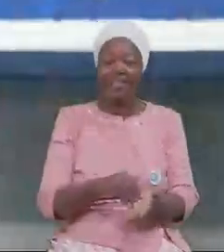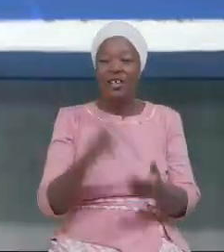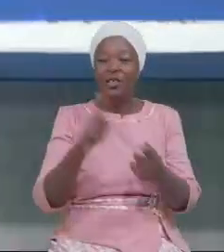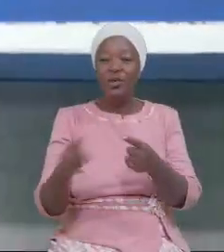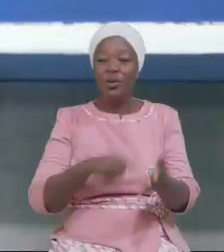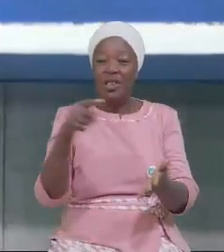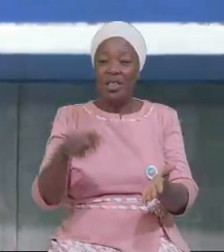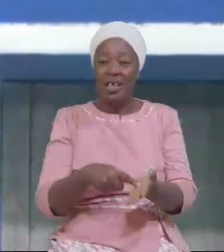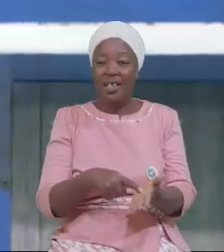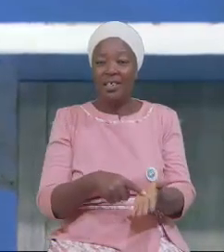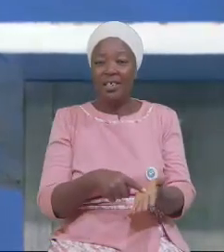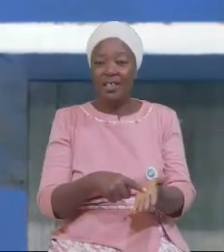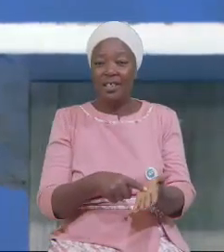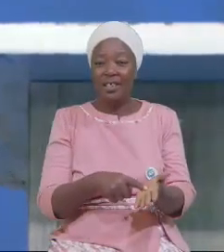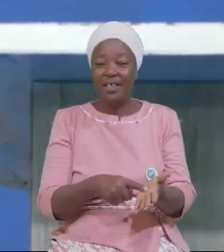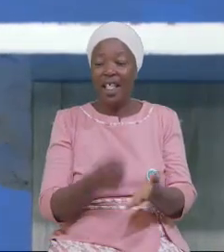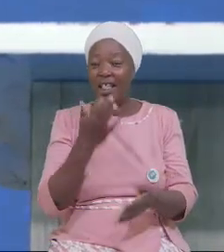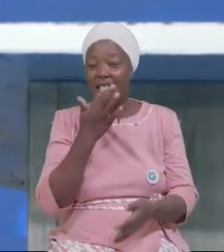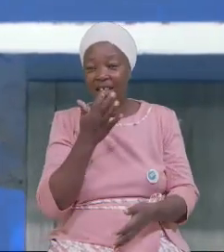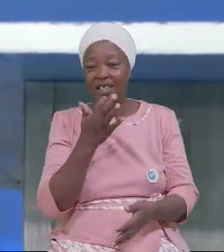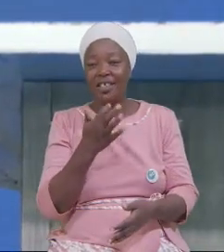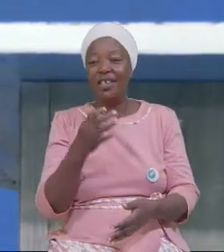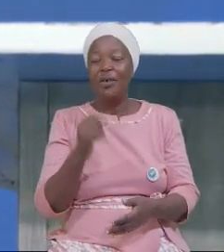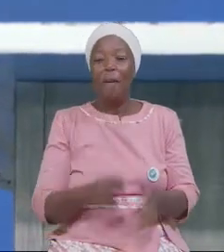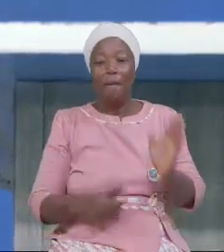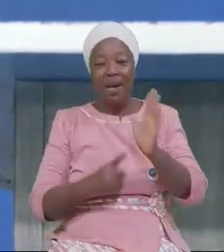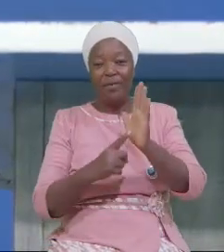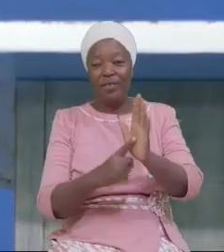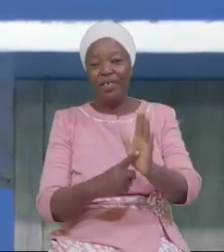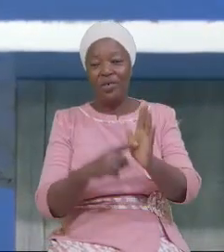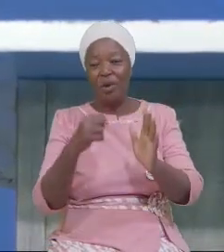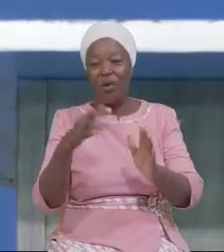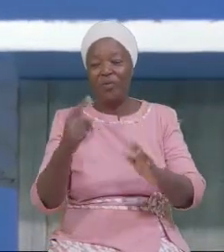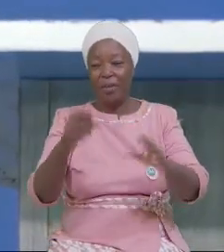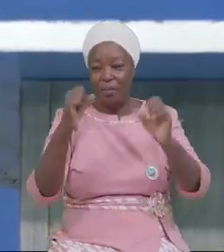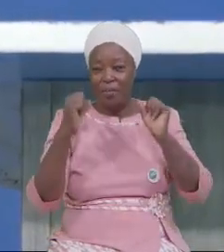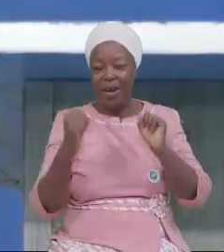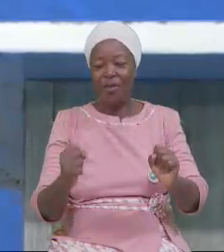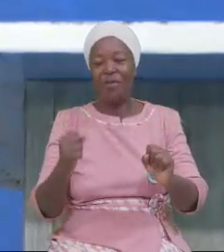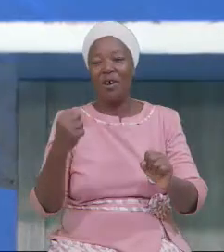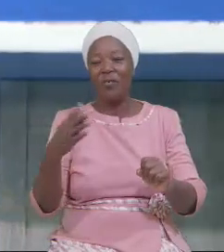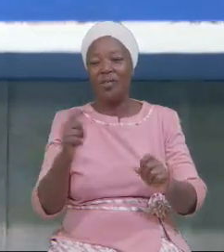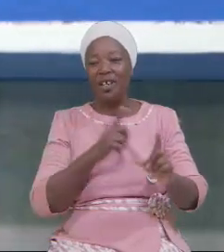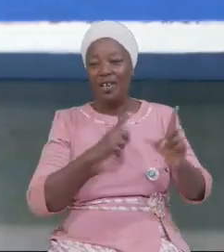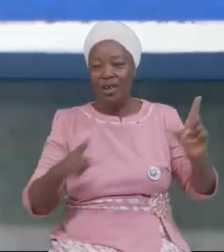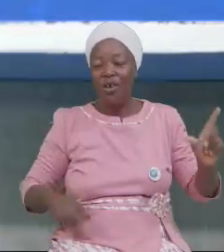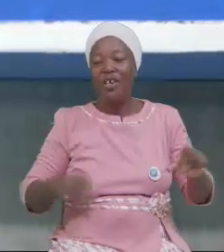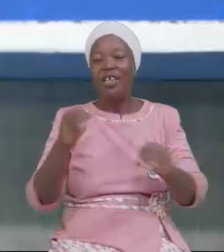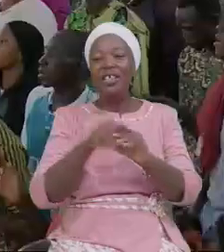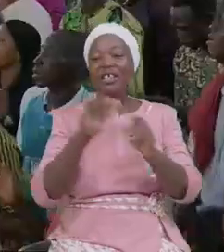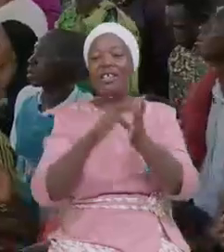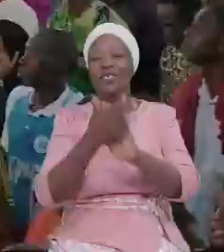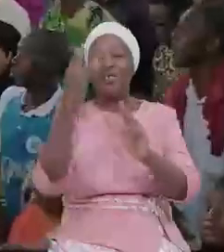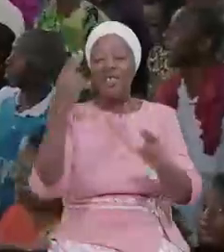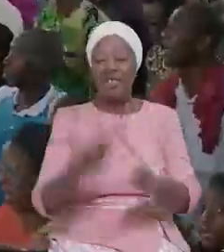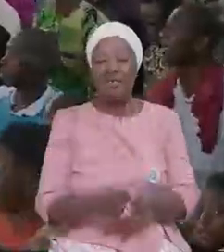this taste, manifestation of the power of the Lord in Jesus'